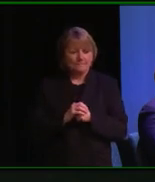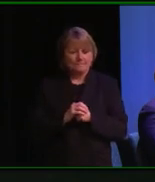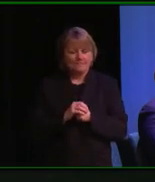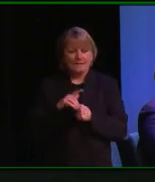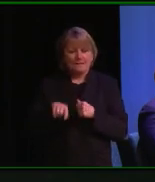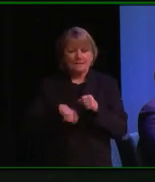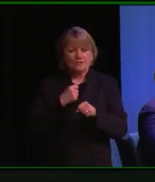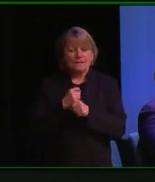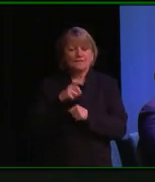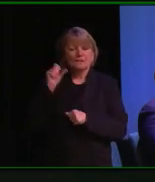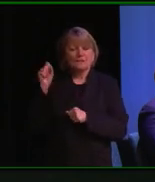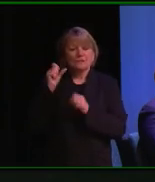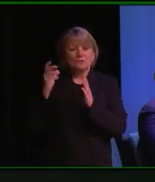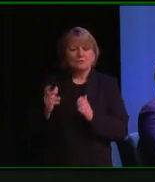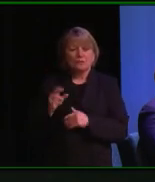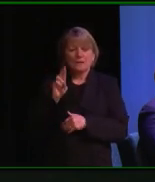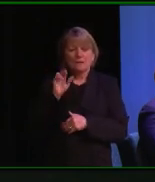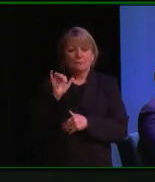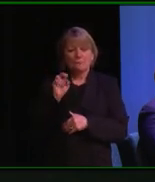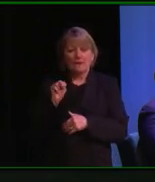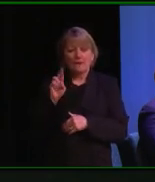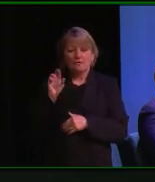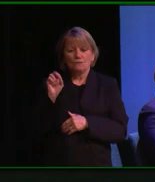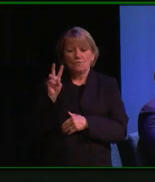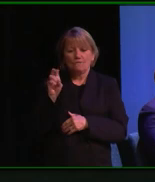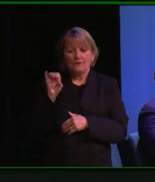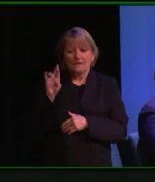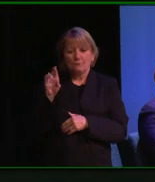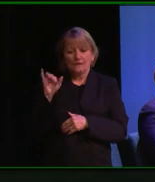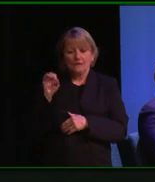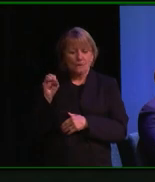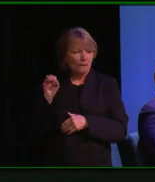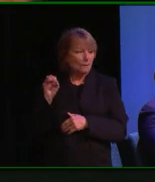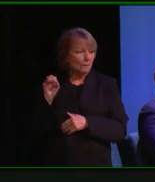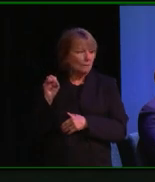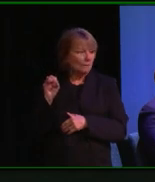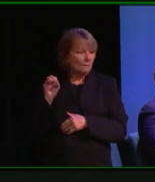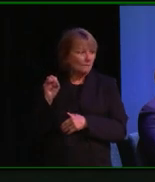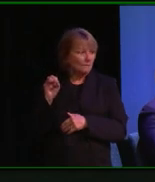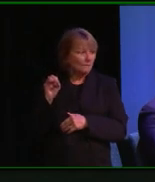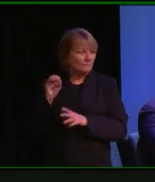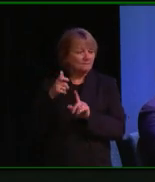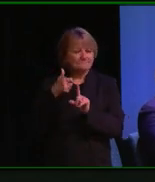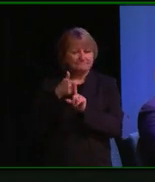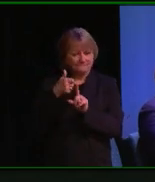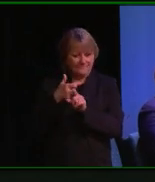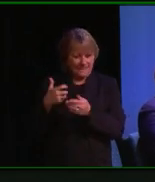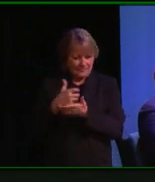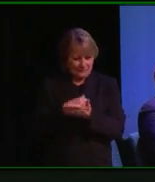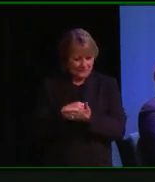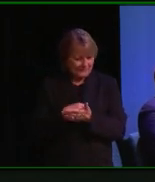This year's salutatorian is Ryan Ribeiro, who has earned... Yes.